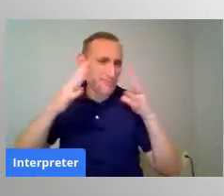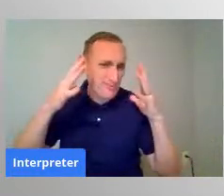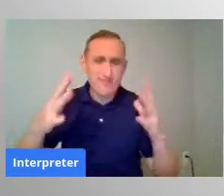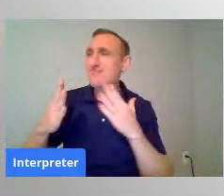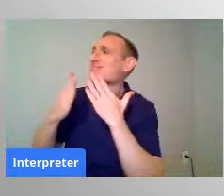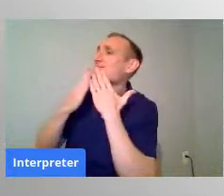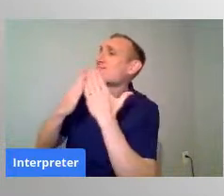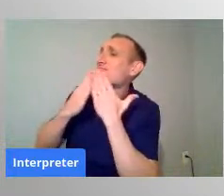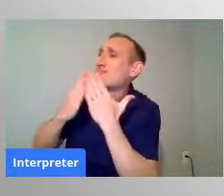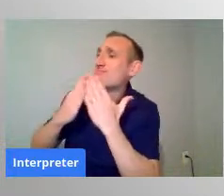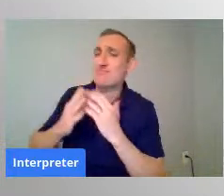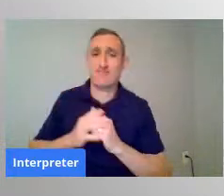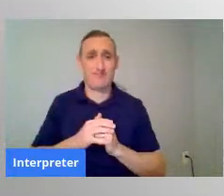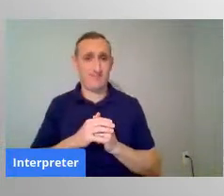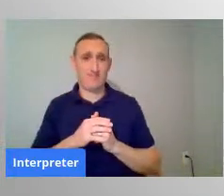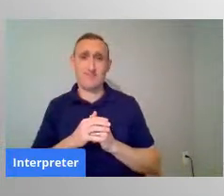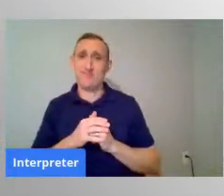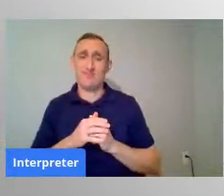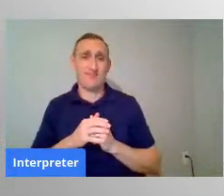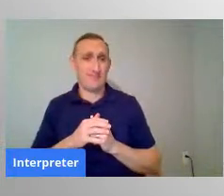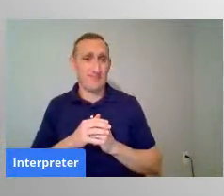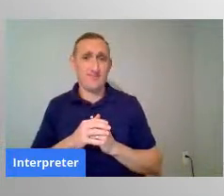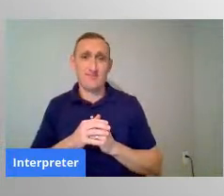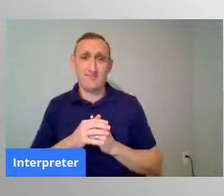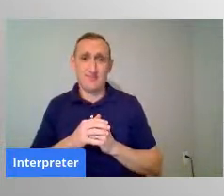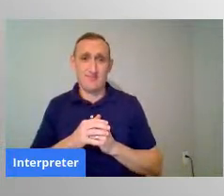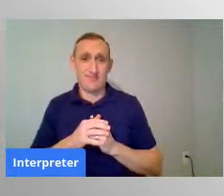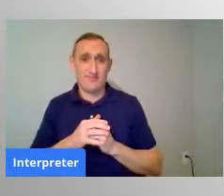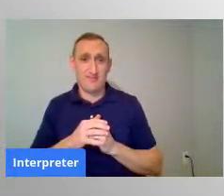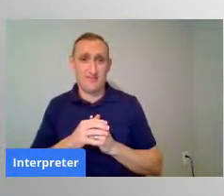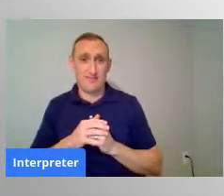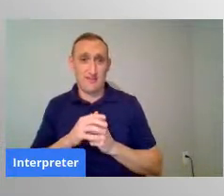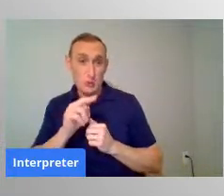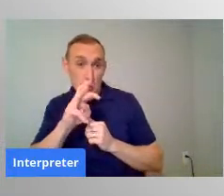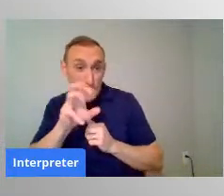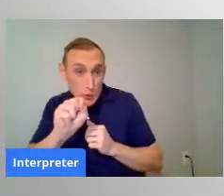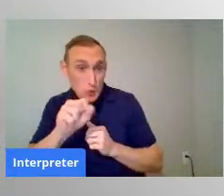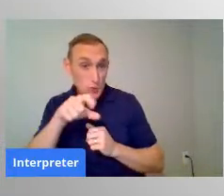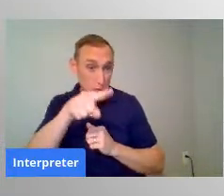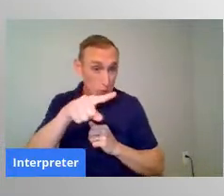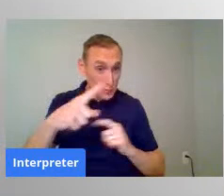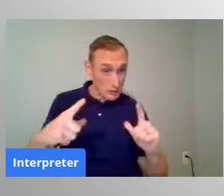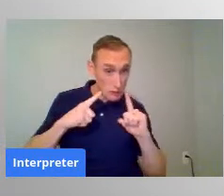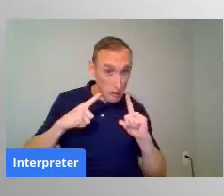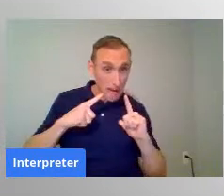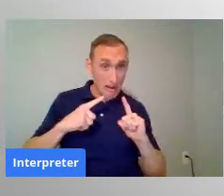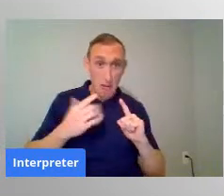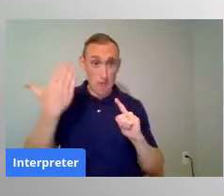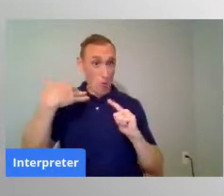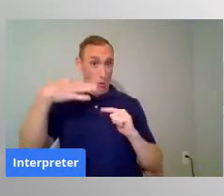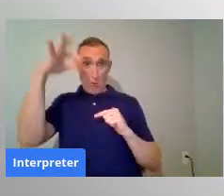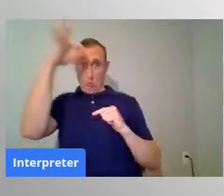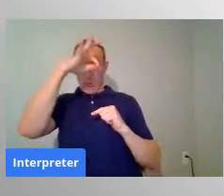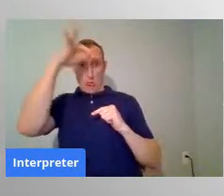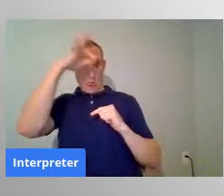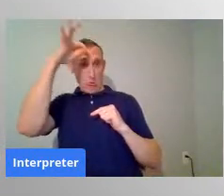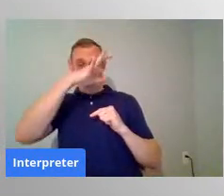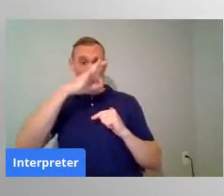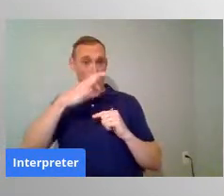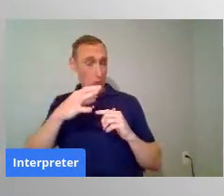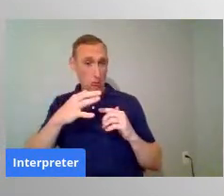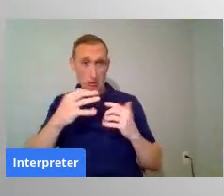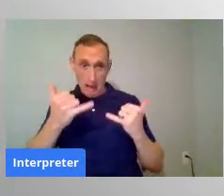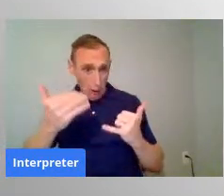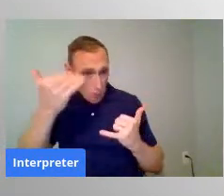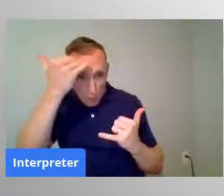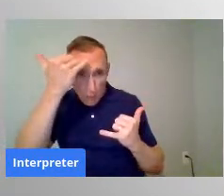And I'm devastated with this news because I didn't know it, and that's because I tuned out for the last couple of days, but I'll tune back